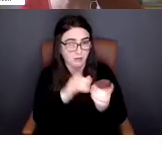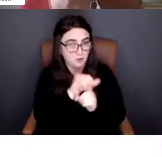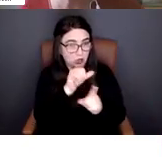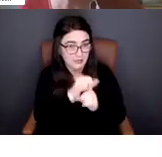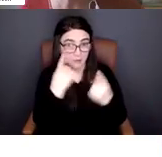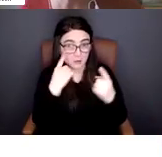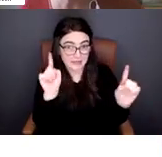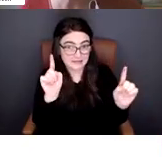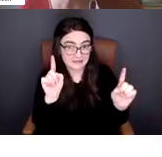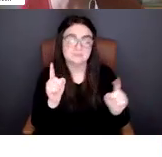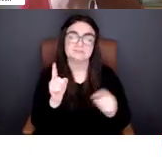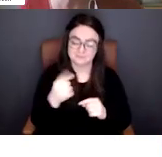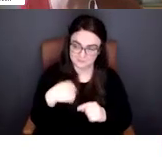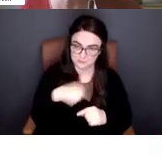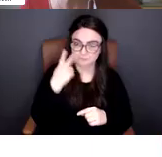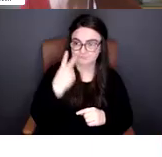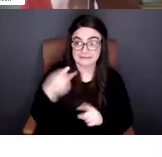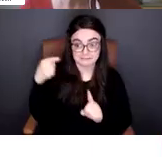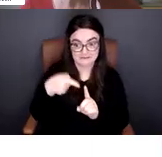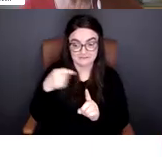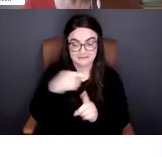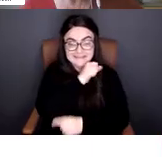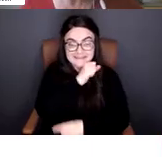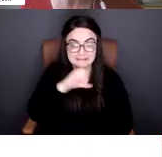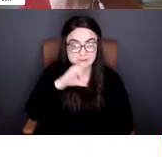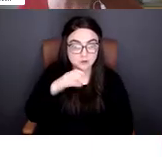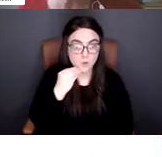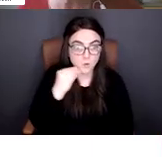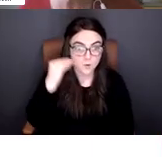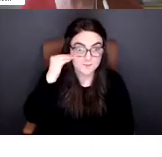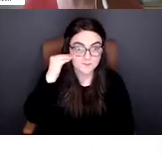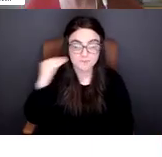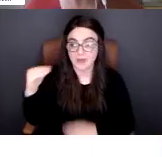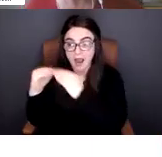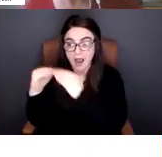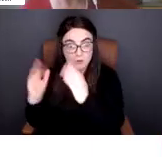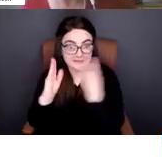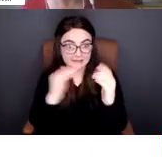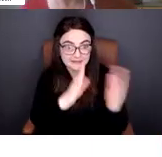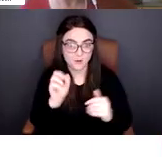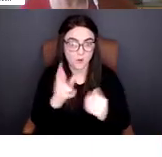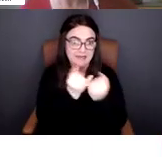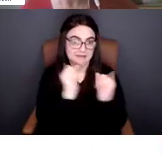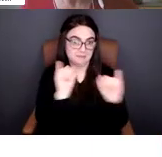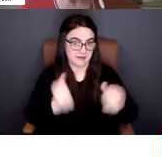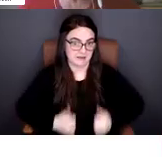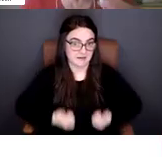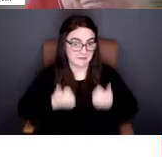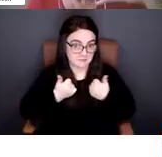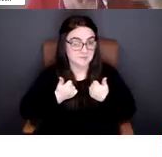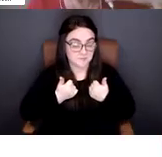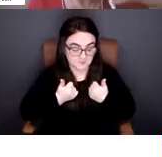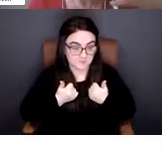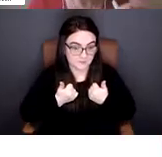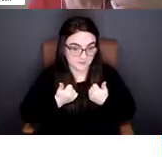specifically retirement homes, seniors' housing, and independent living.